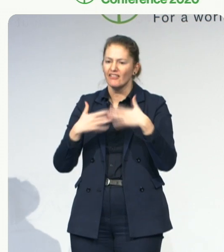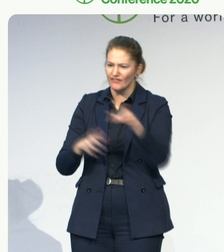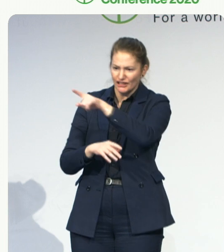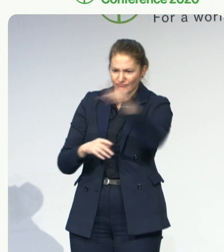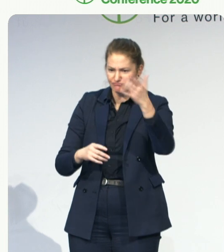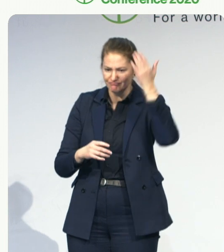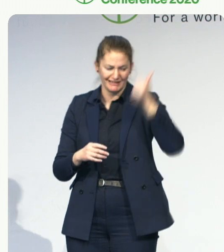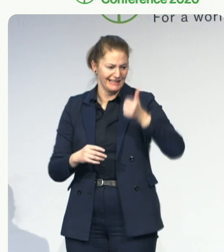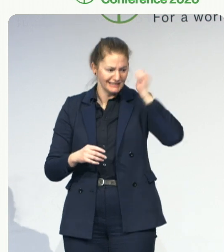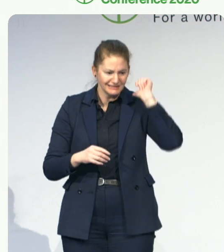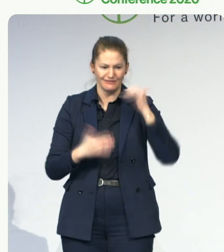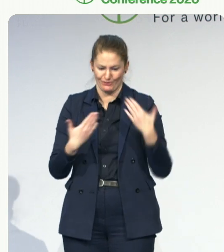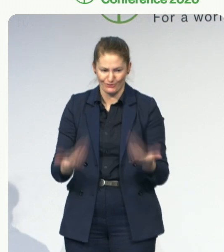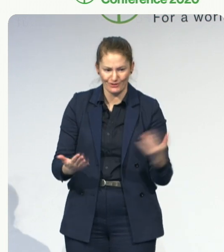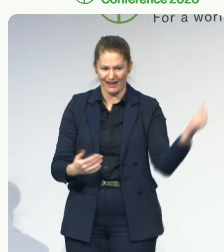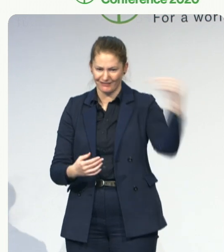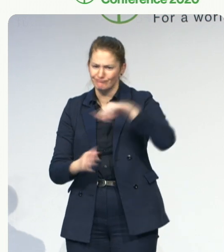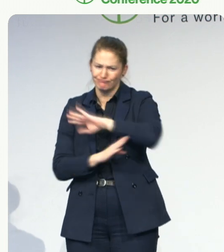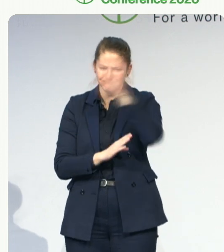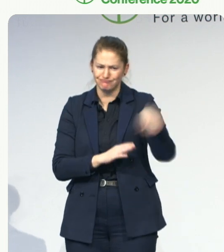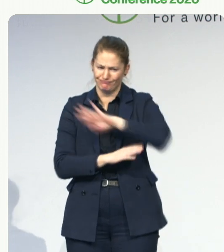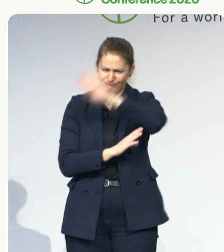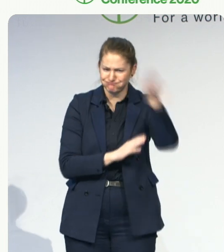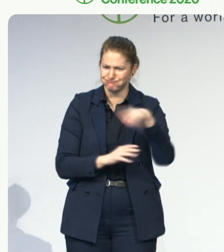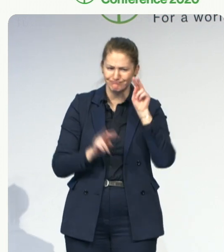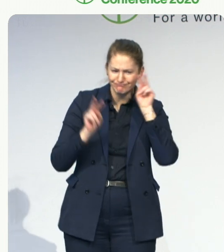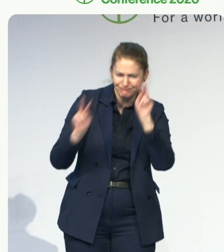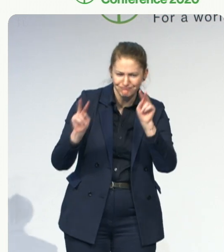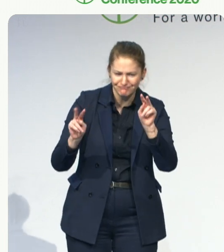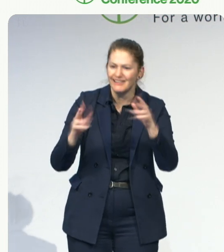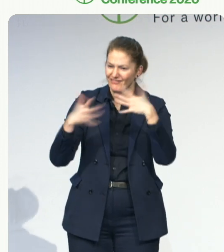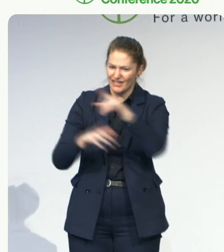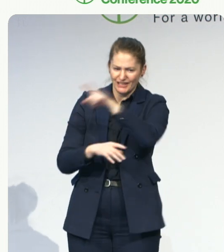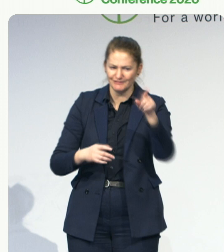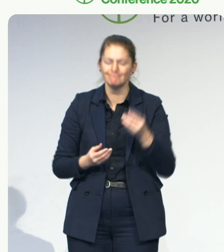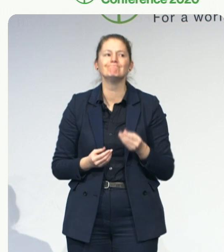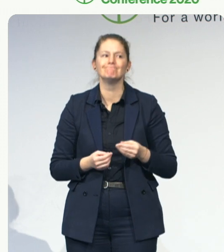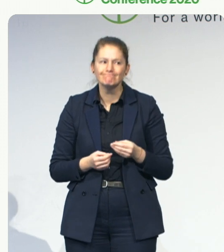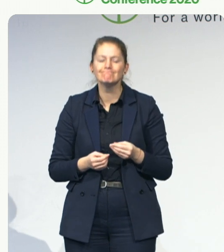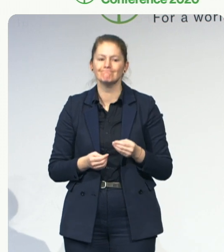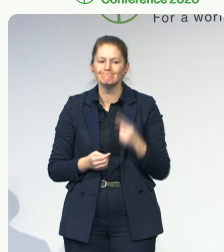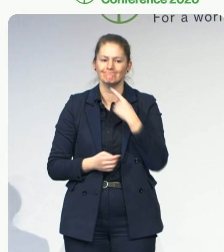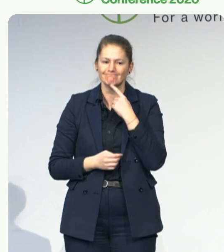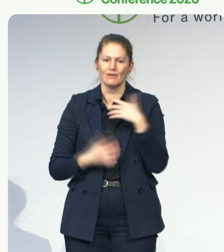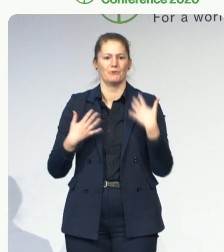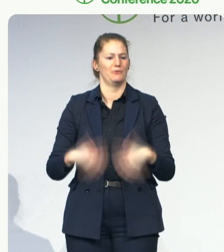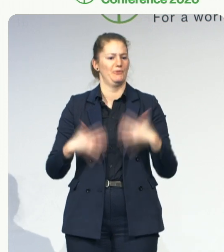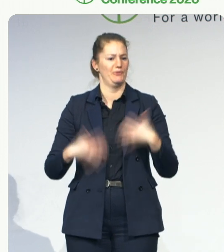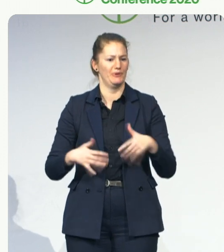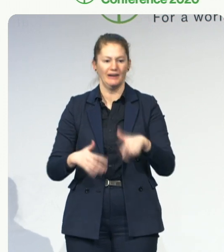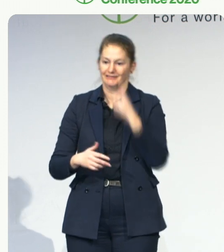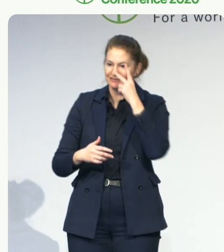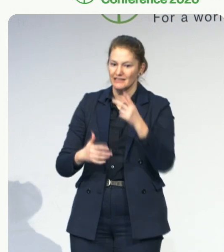and you can feel in this very moment that we all have built here together. But what is